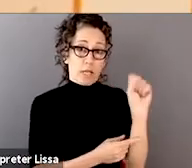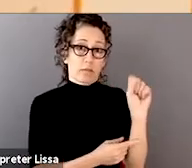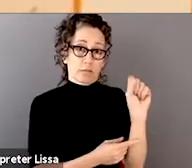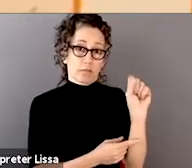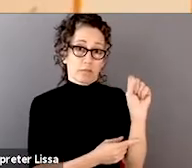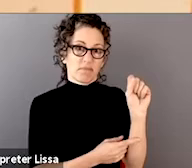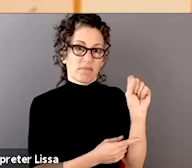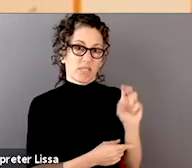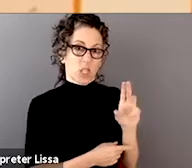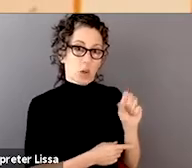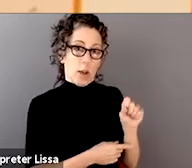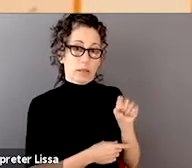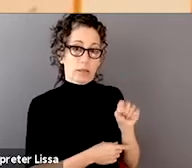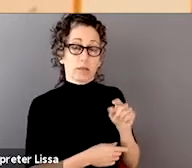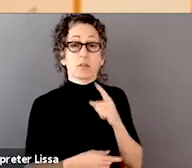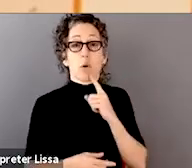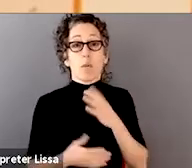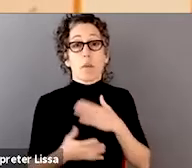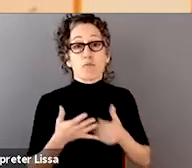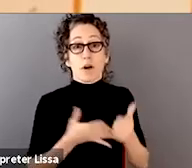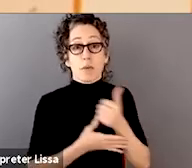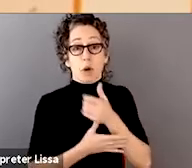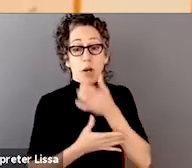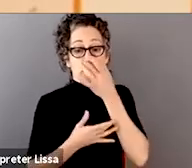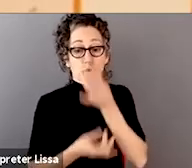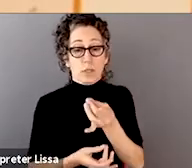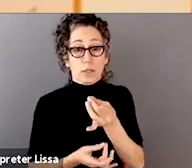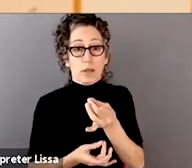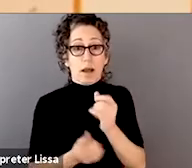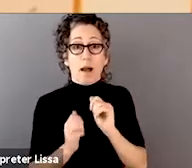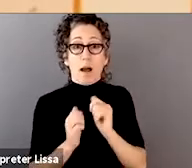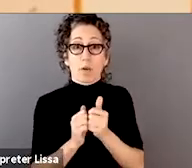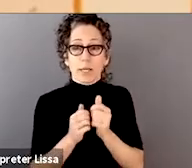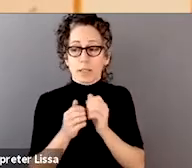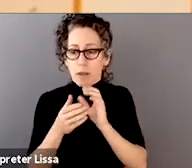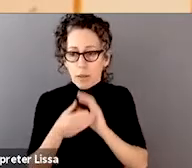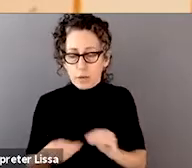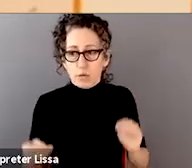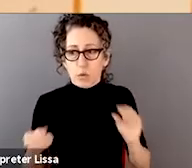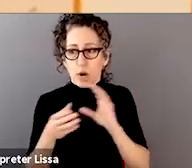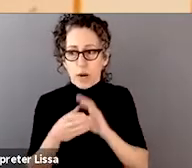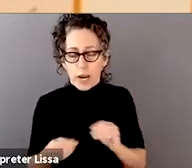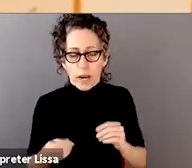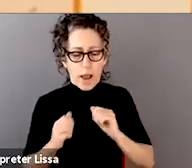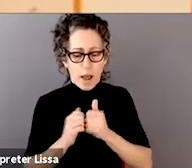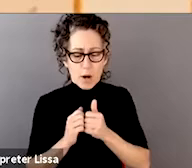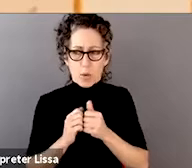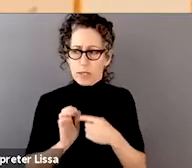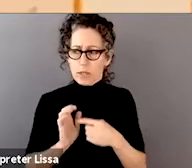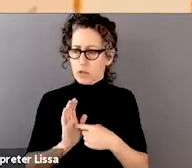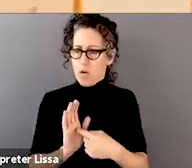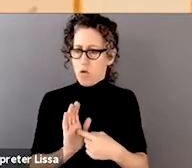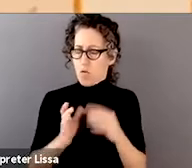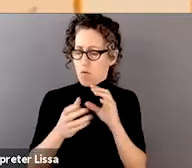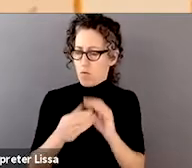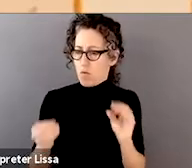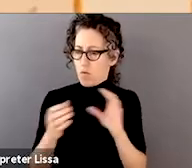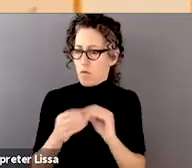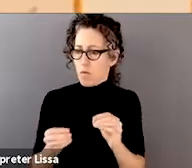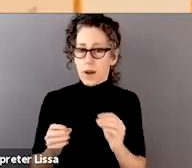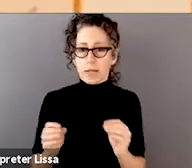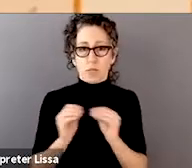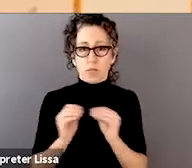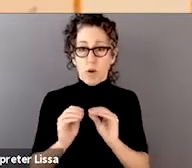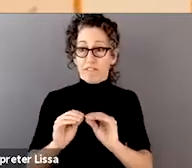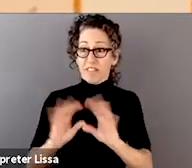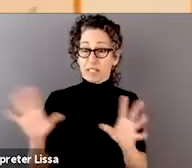my primary interests is sort of how we retell the story in a way that gives more visibility to the actual people